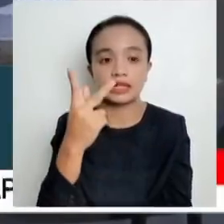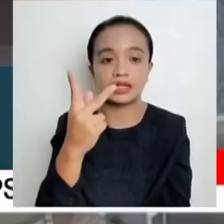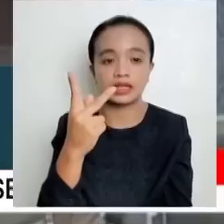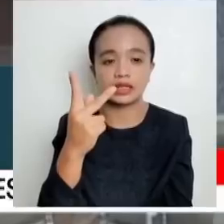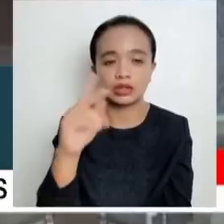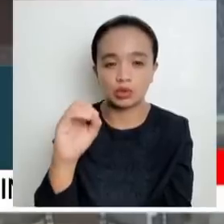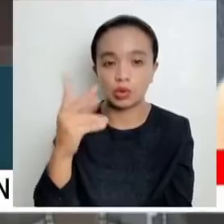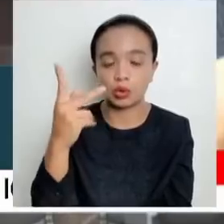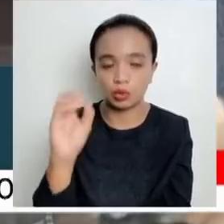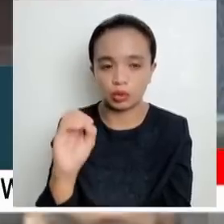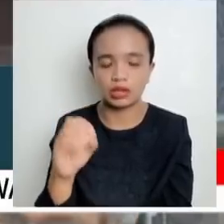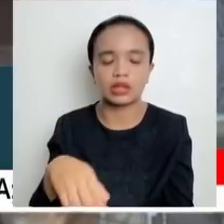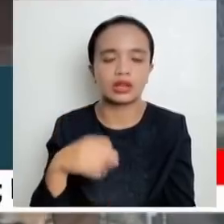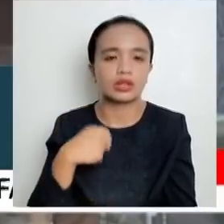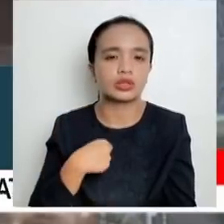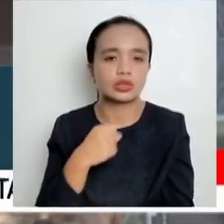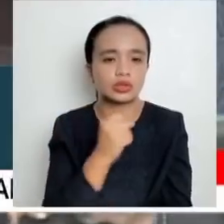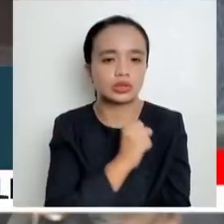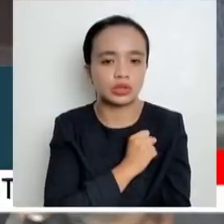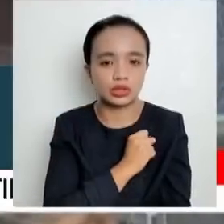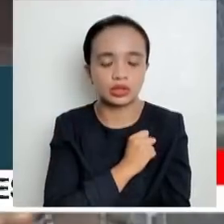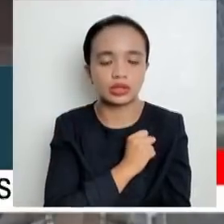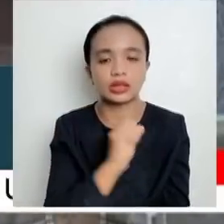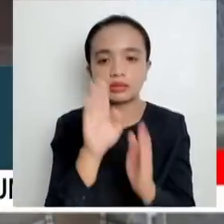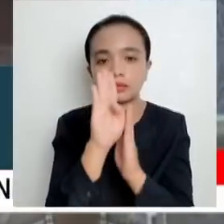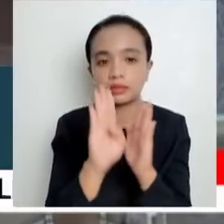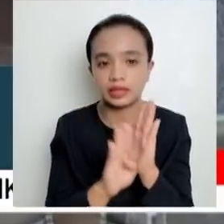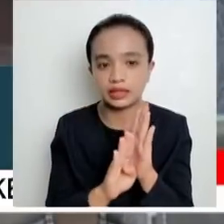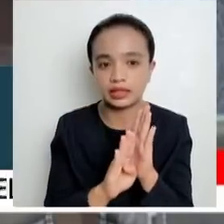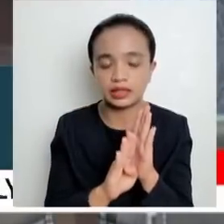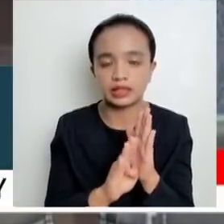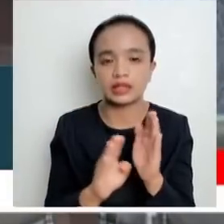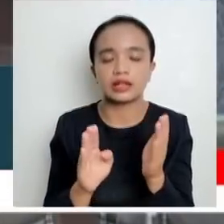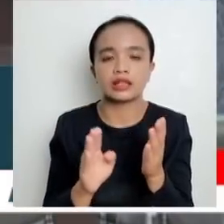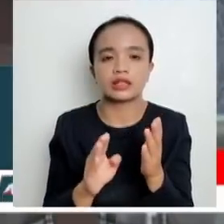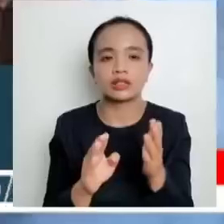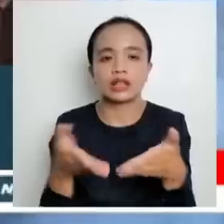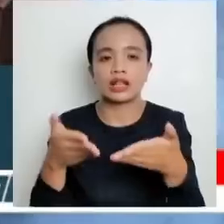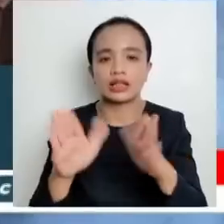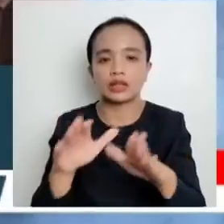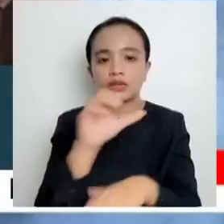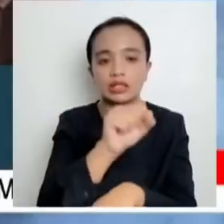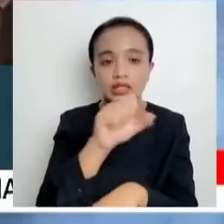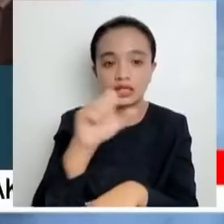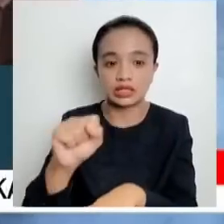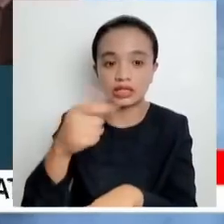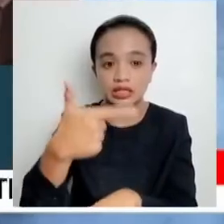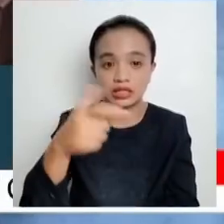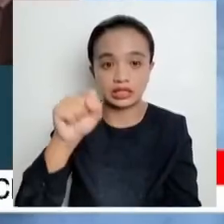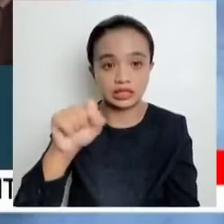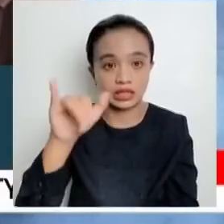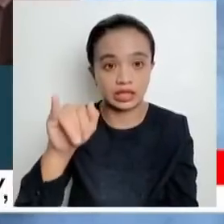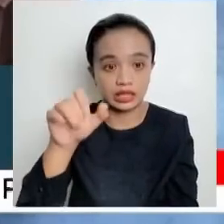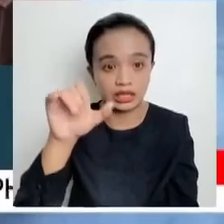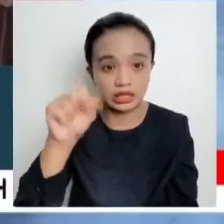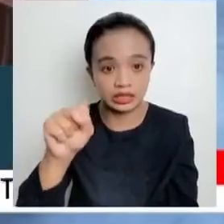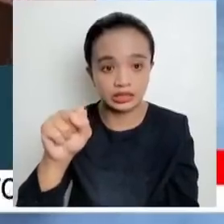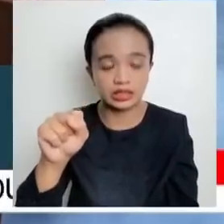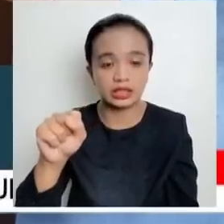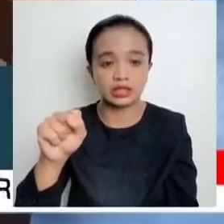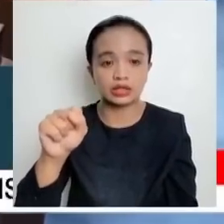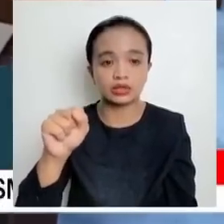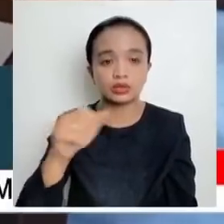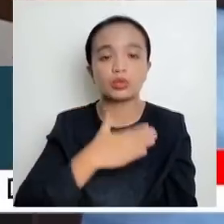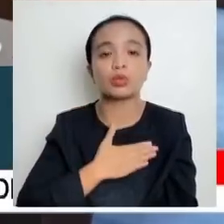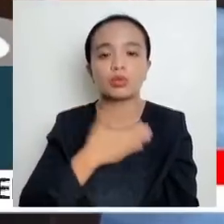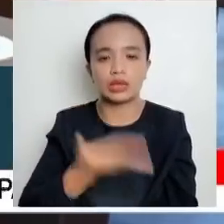Senate version of the bill allows the Social Security system and Government Service Insurance System to voluntarily invest